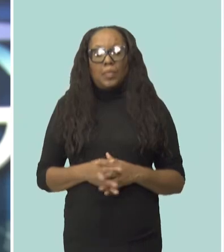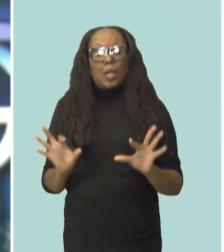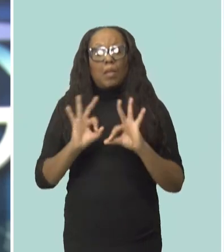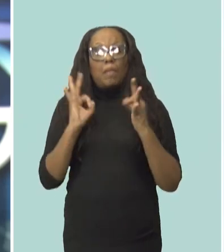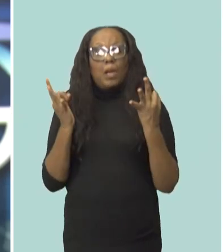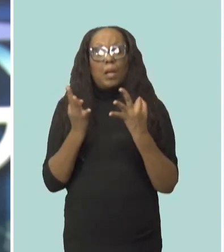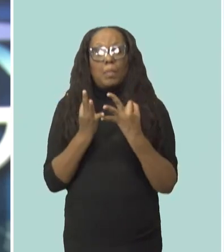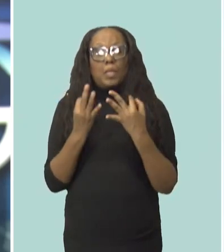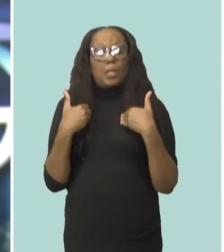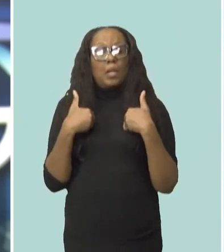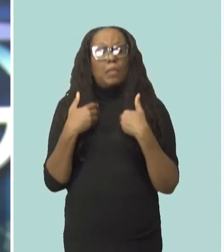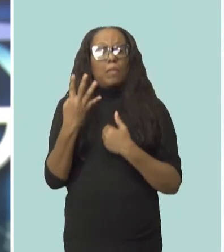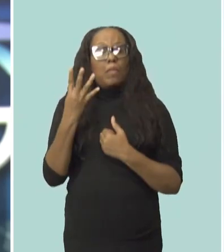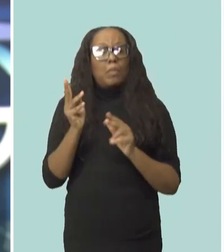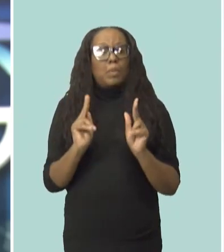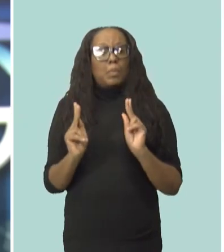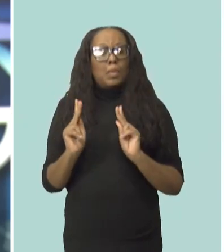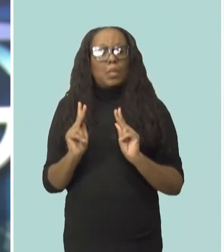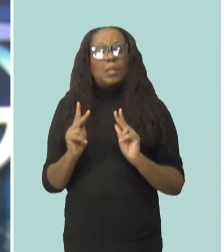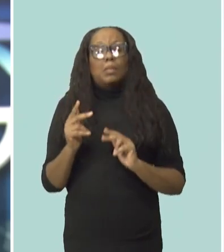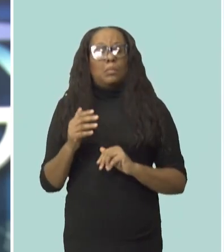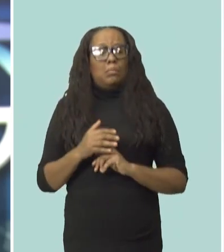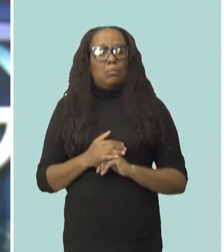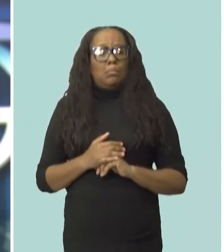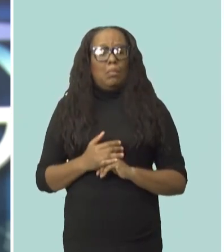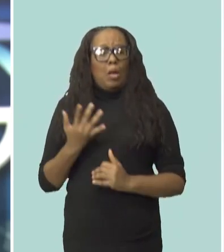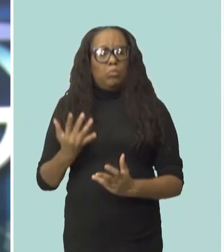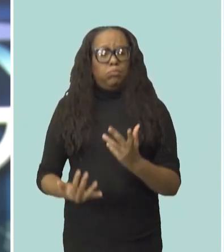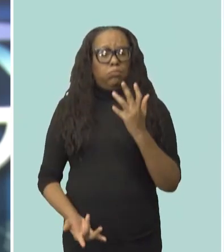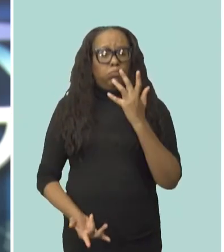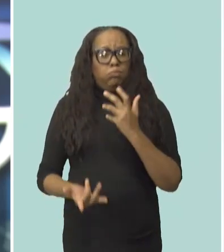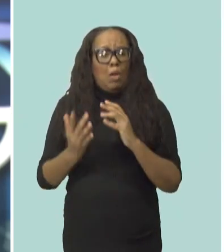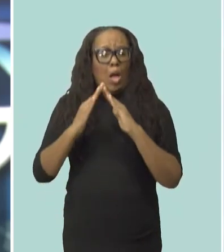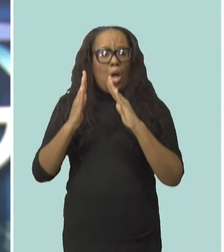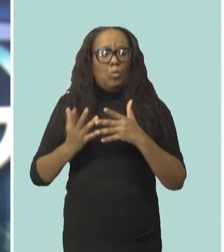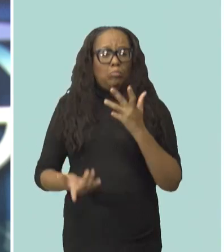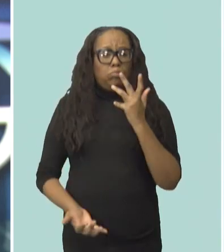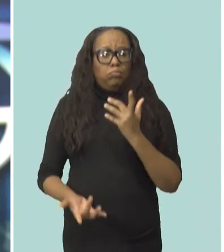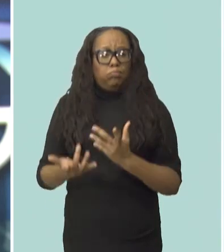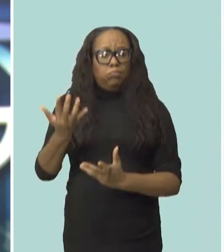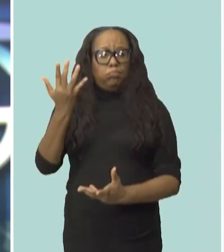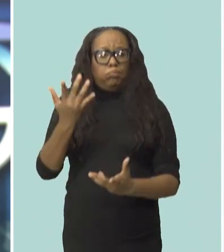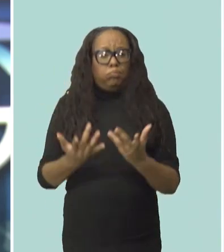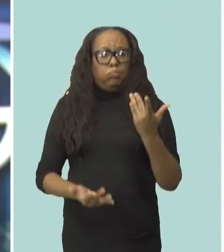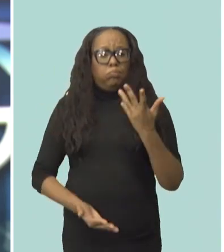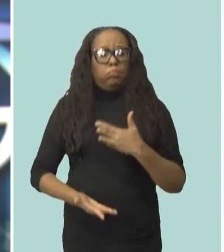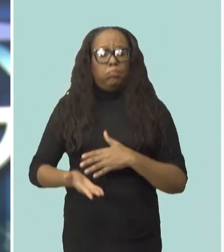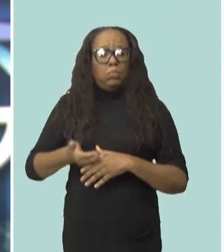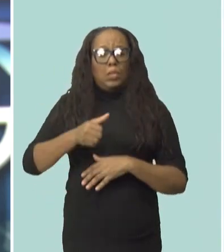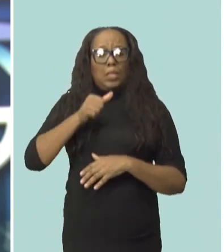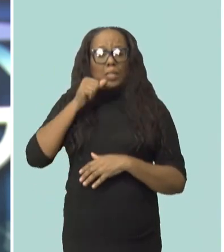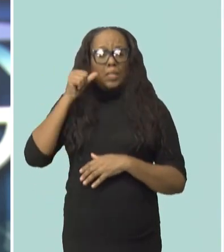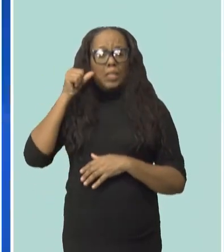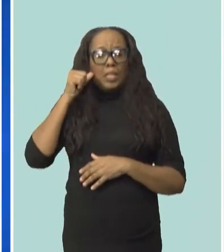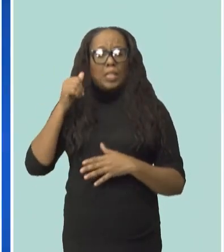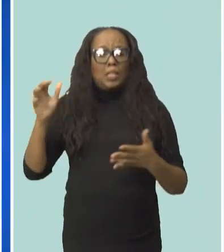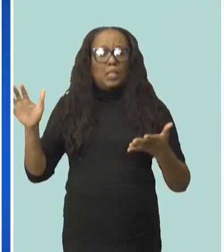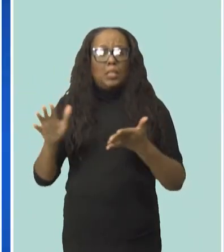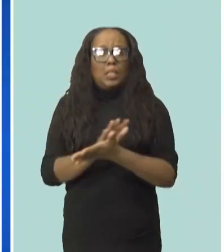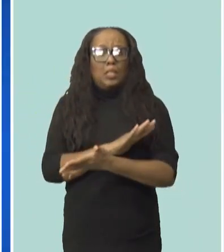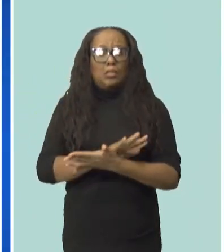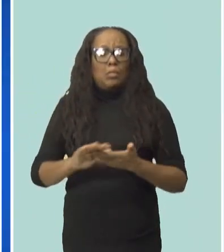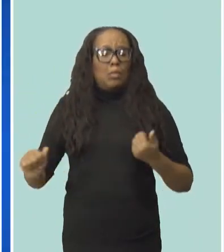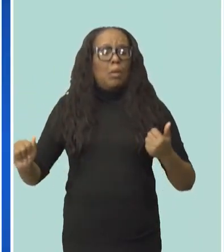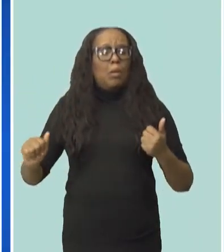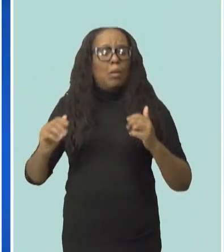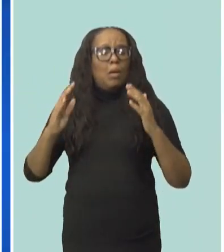A family of 4 was left homeless following a fire at 3rd Avenue, Goodland, St. Michael last evening. The blaze destroyed the rented